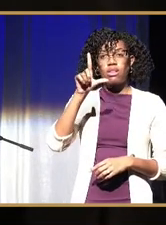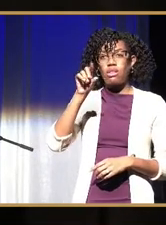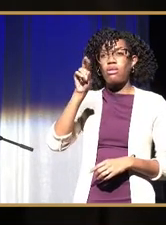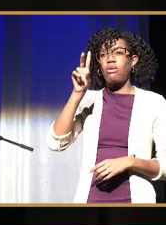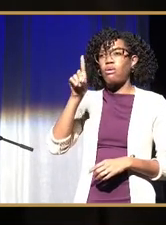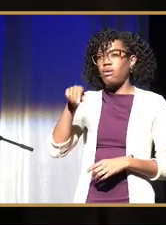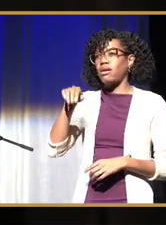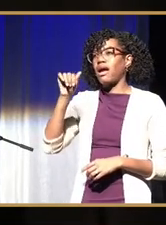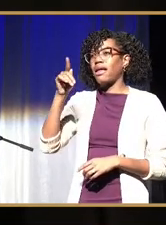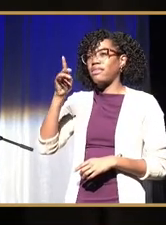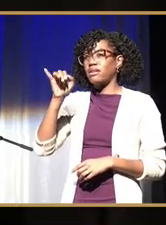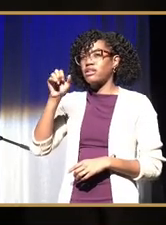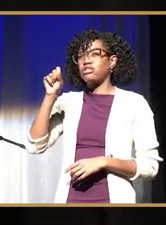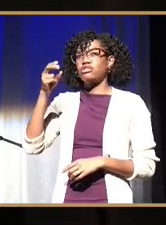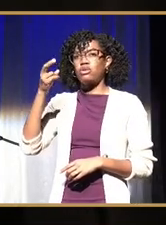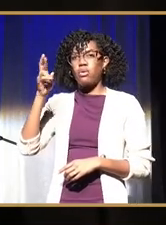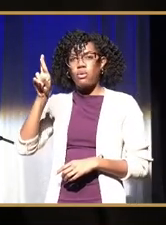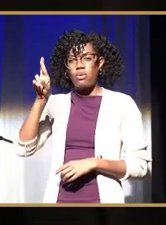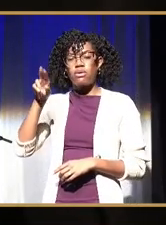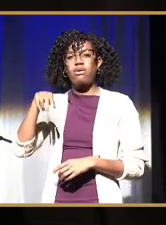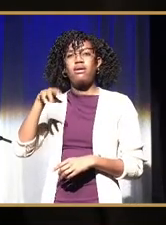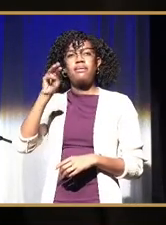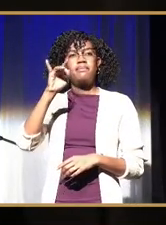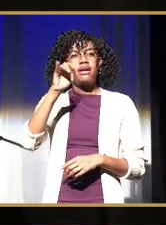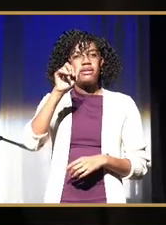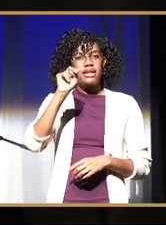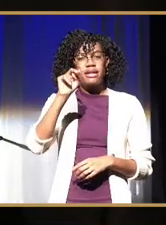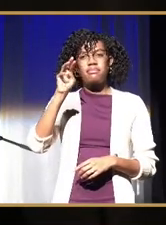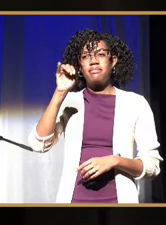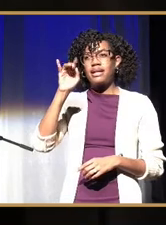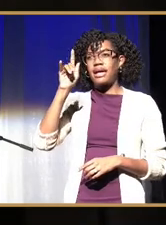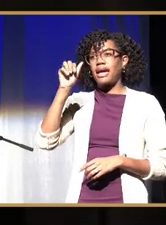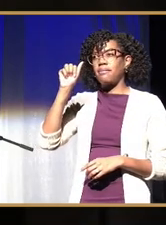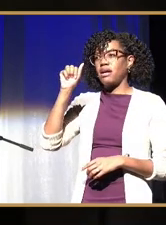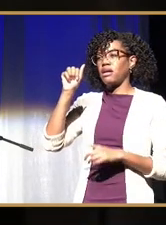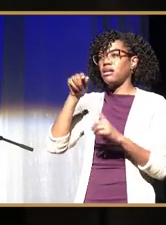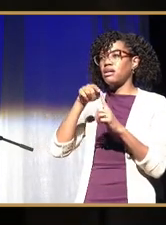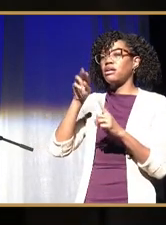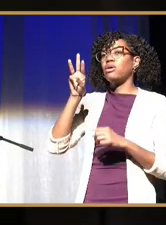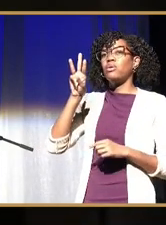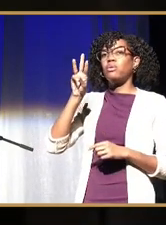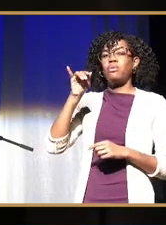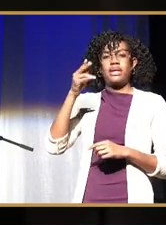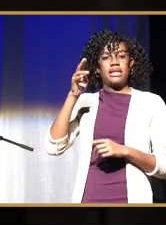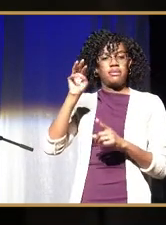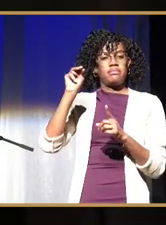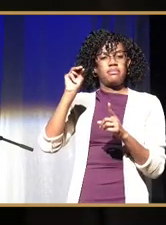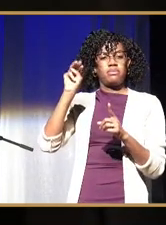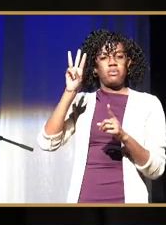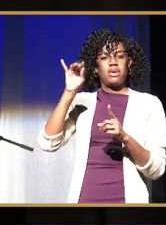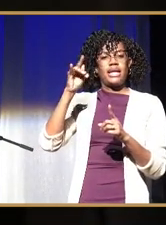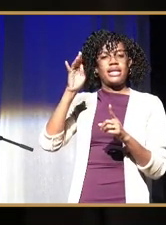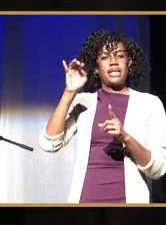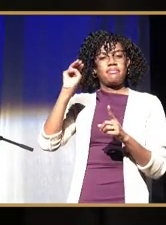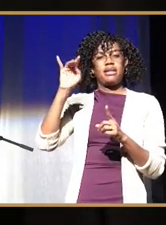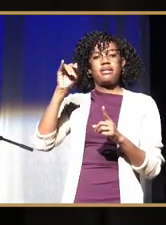Afeni Shakur, Maria Makeba, Winnie Mandela. Long